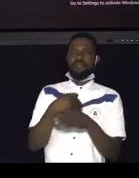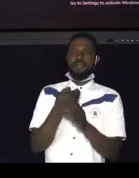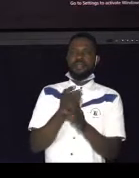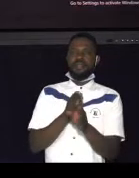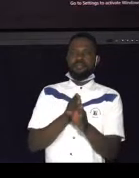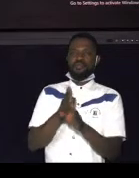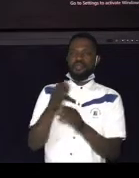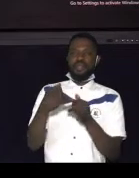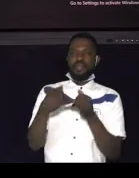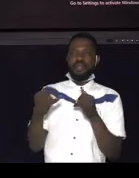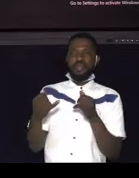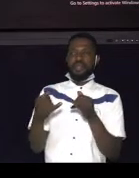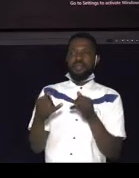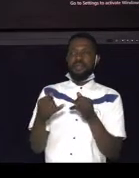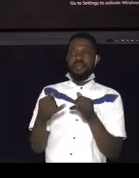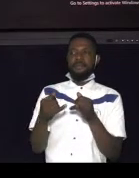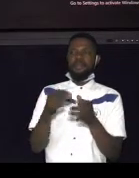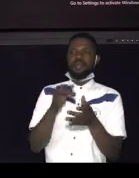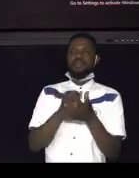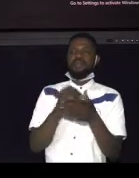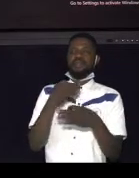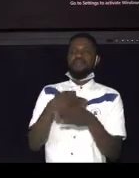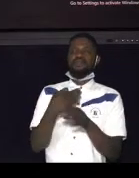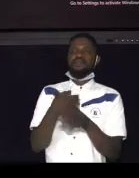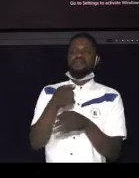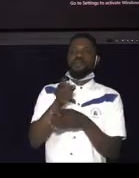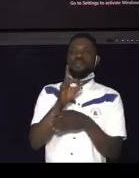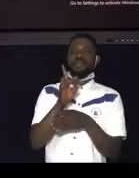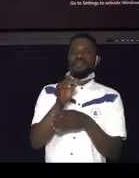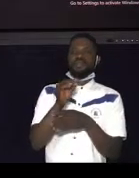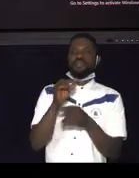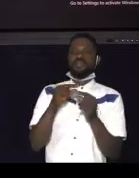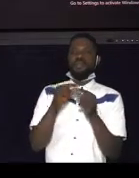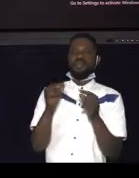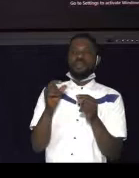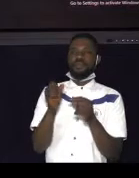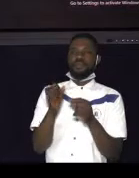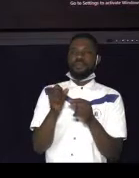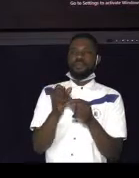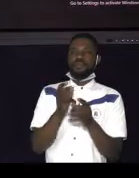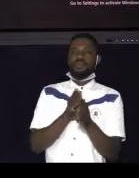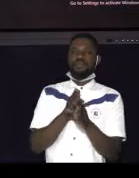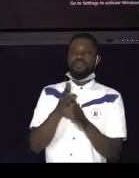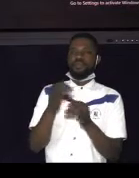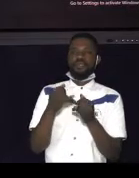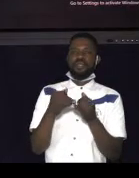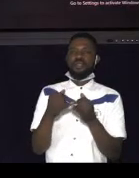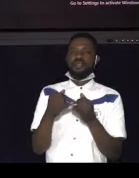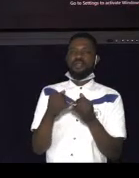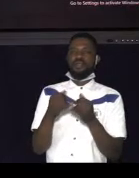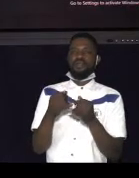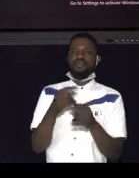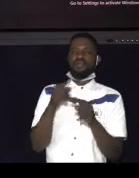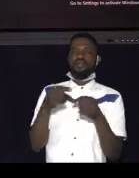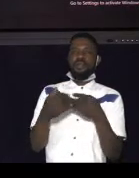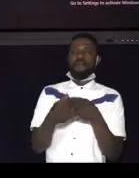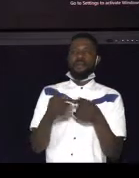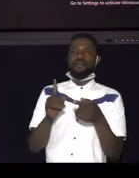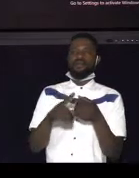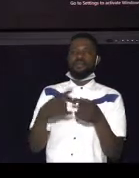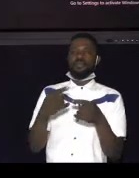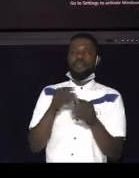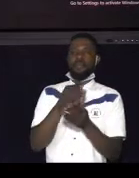line with your body. I hope mine is. That forms 180 degrees, a straight line. When it gets back to the middle like